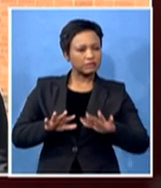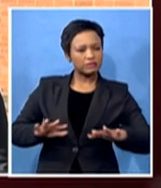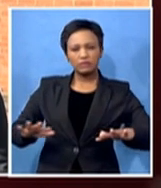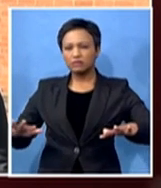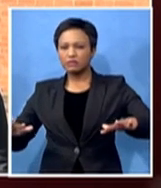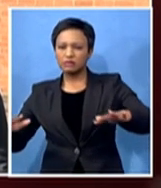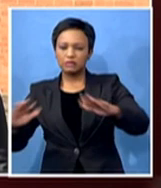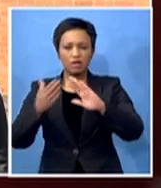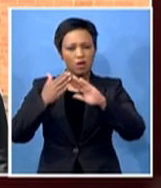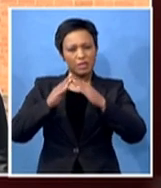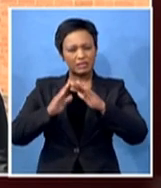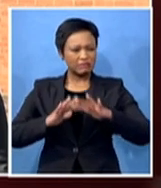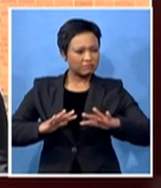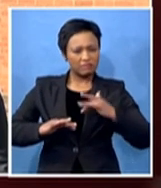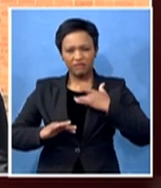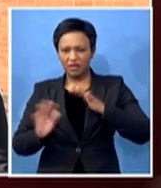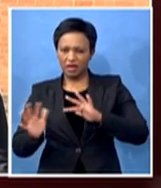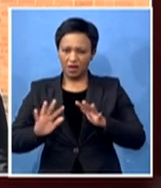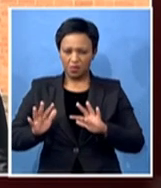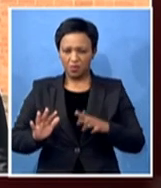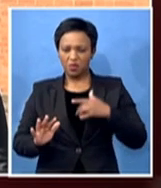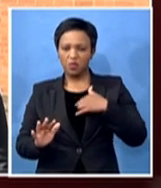to this move down to level 2?